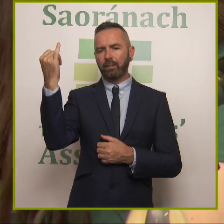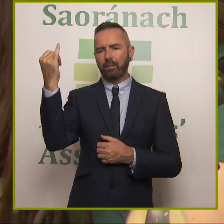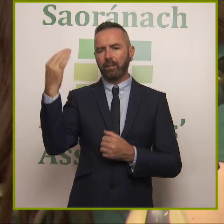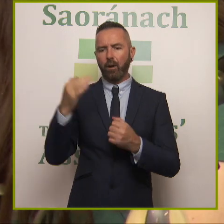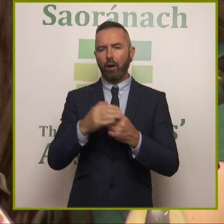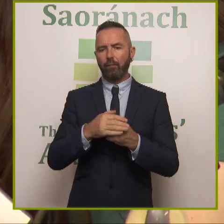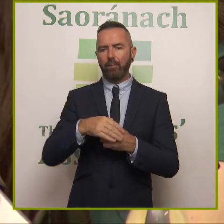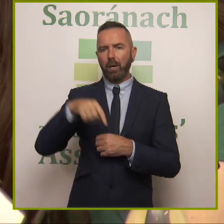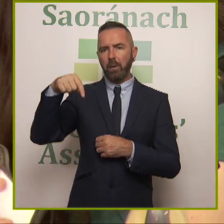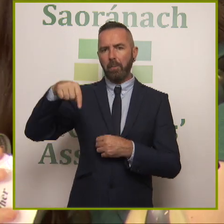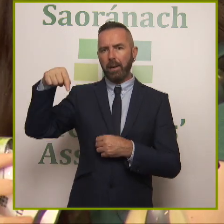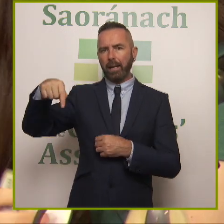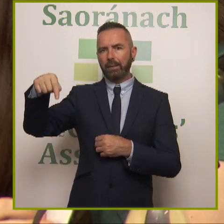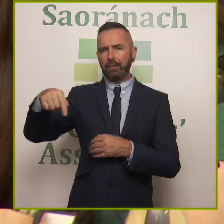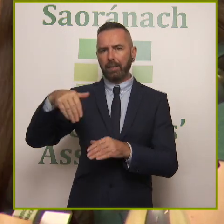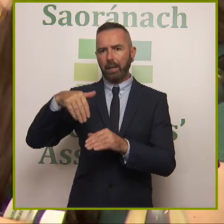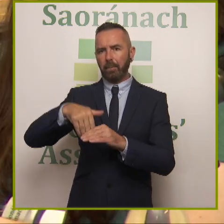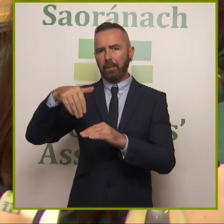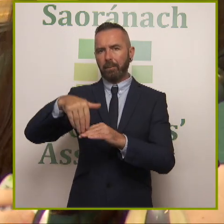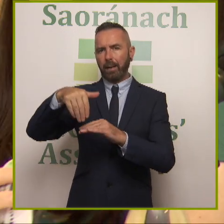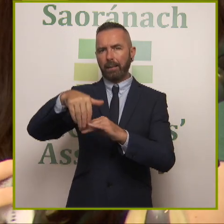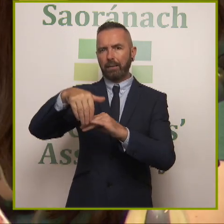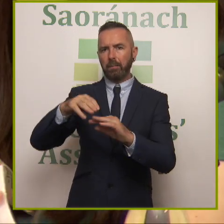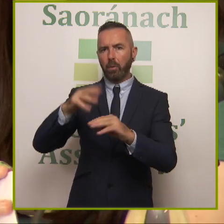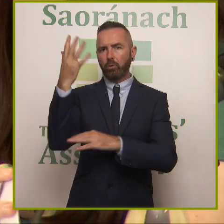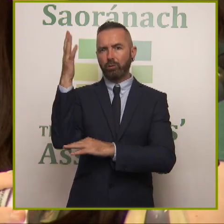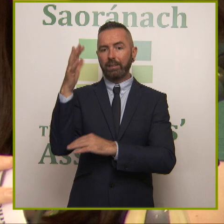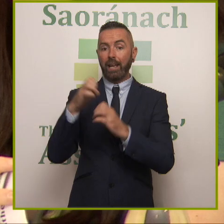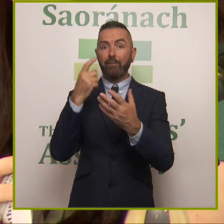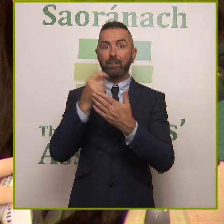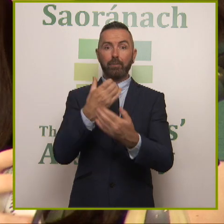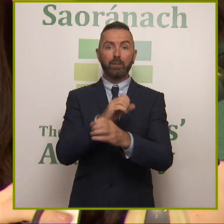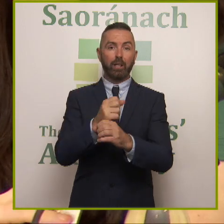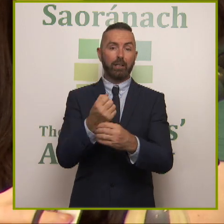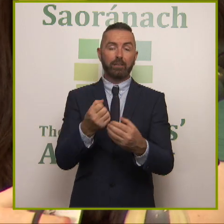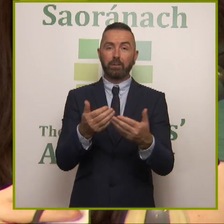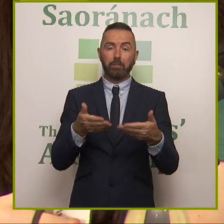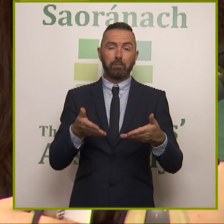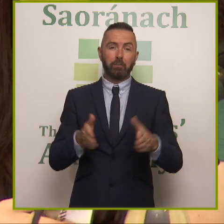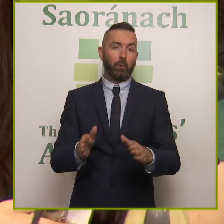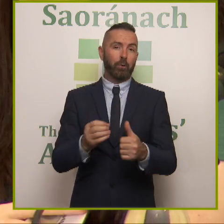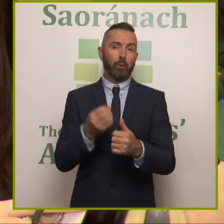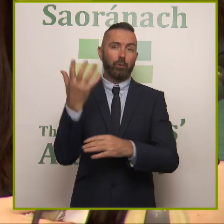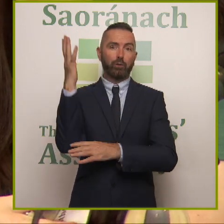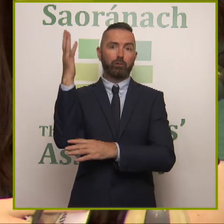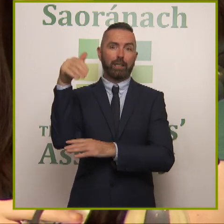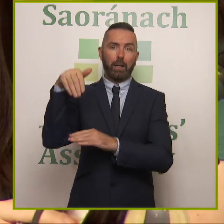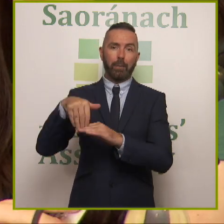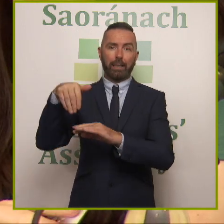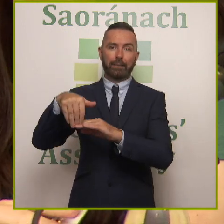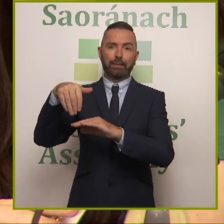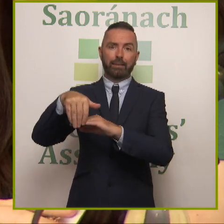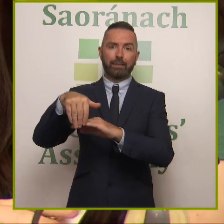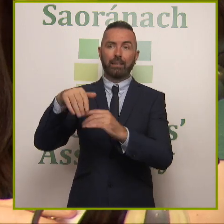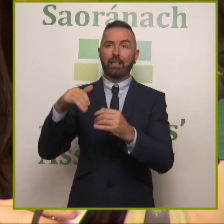planting more trees. So maybe every time a child is born, another tree is planted, and then you can have forest for like the